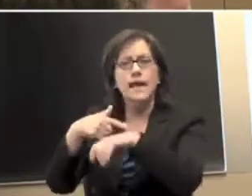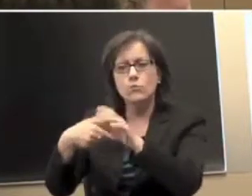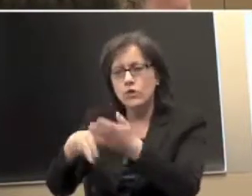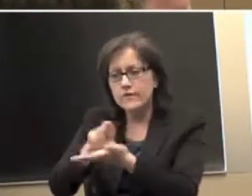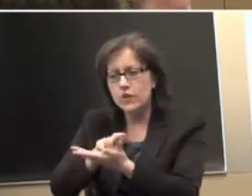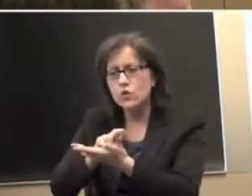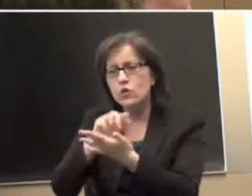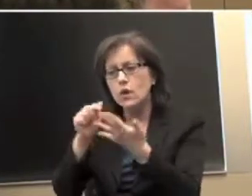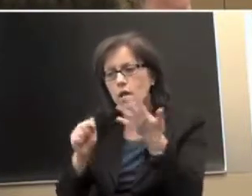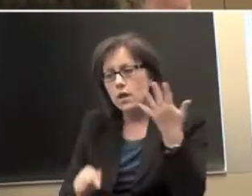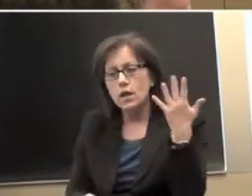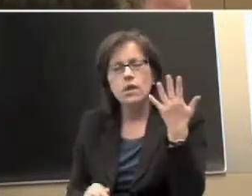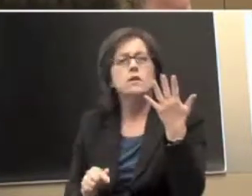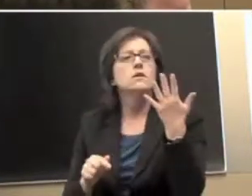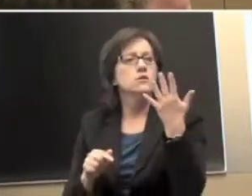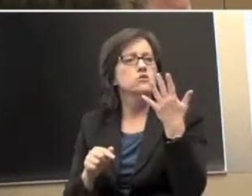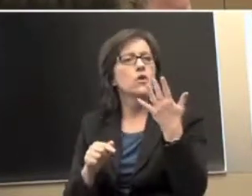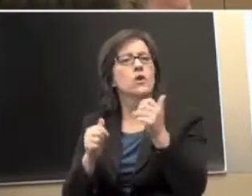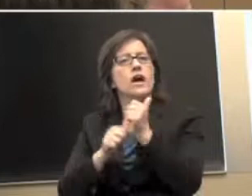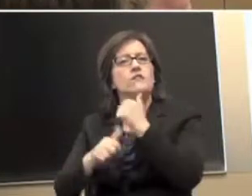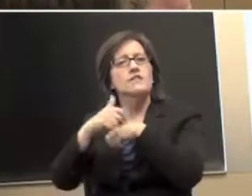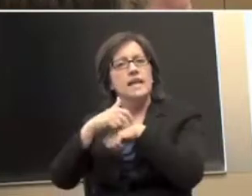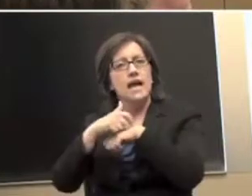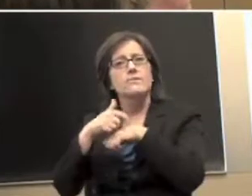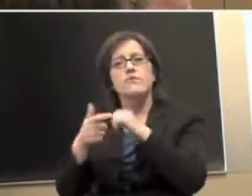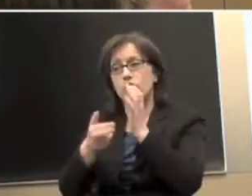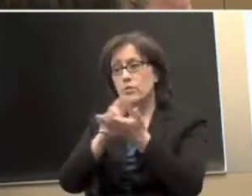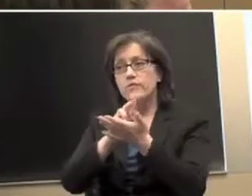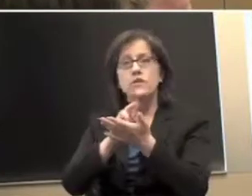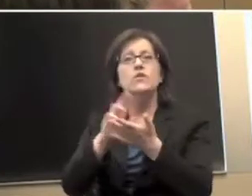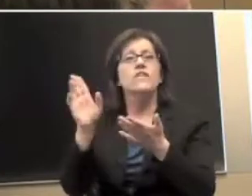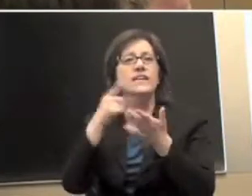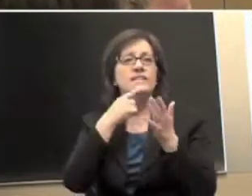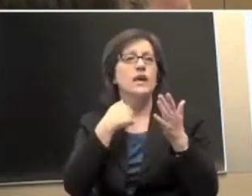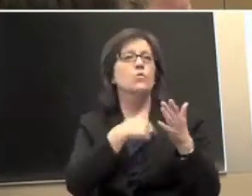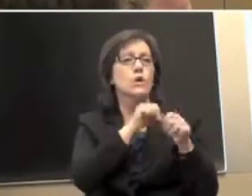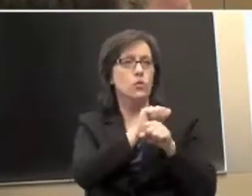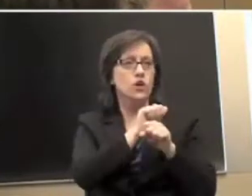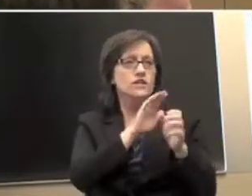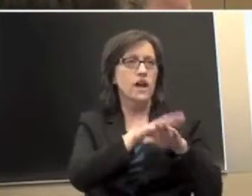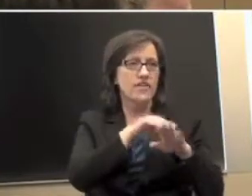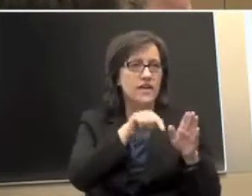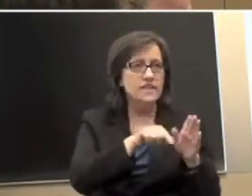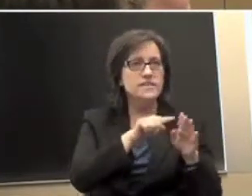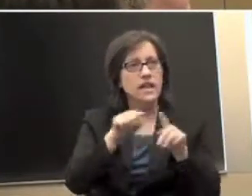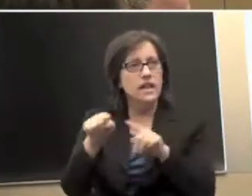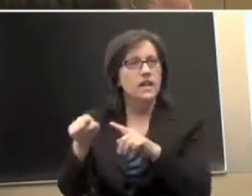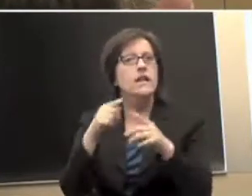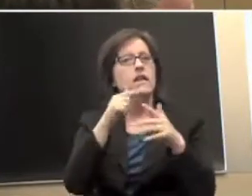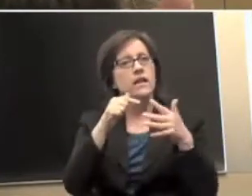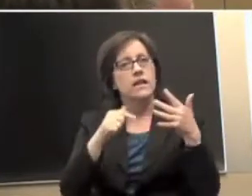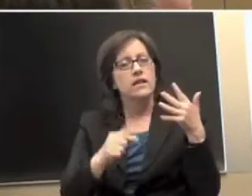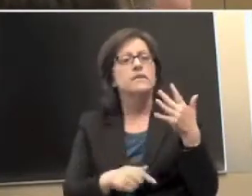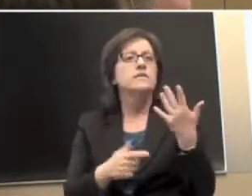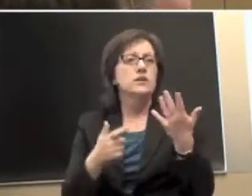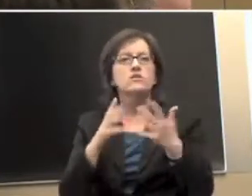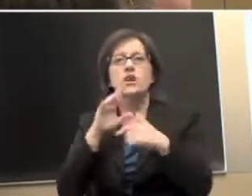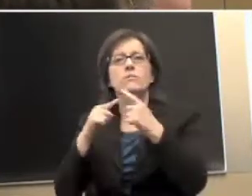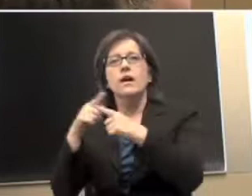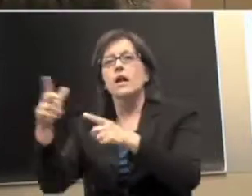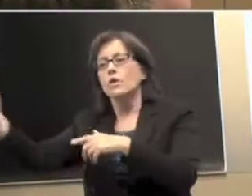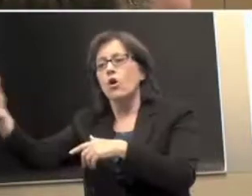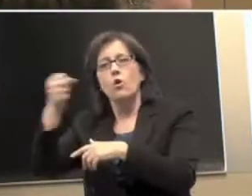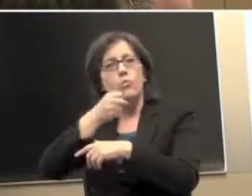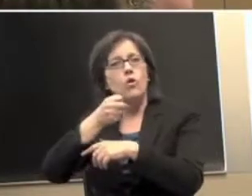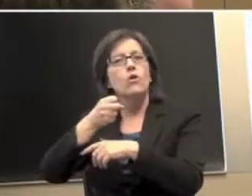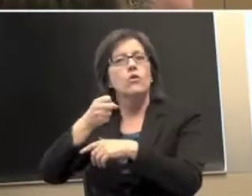then that way, each time, they could review and say, okay, this is what we worked on, this is when we went. So we all talked about how when you pull a student,